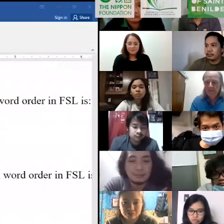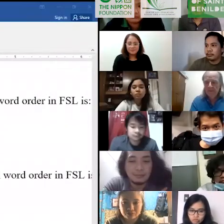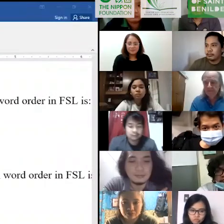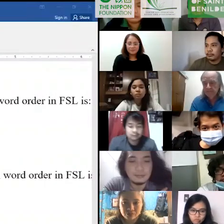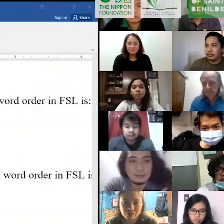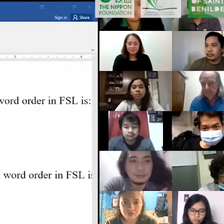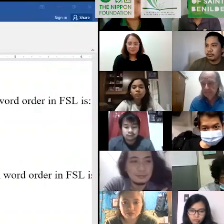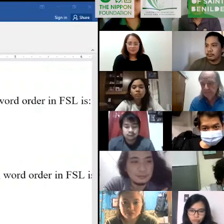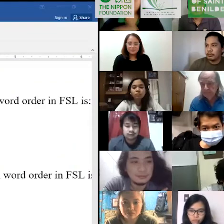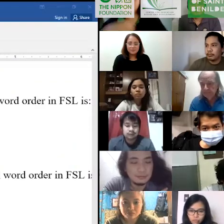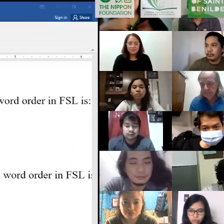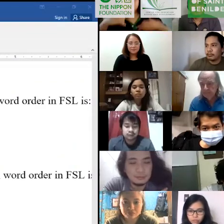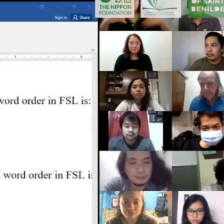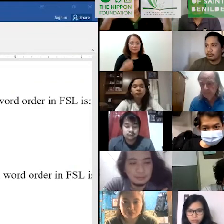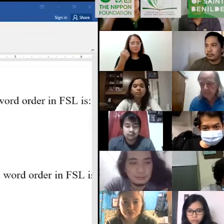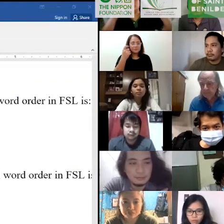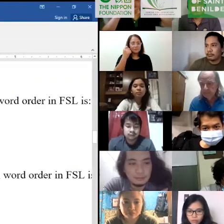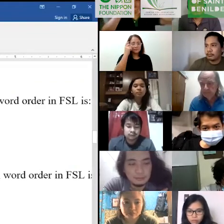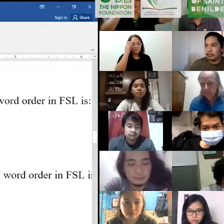Number 11.